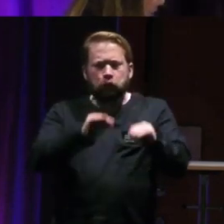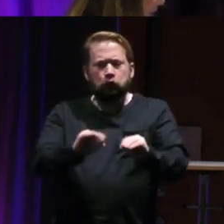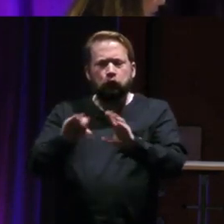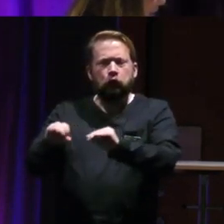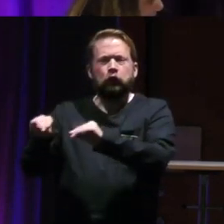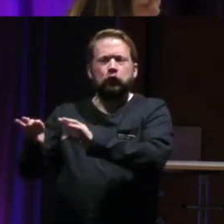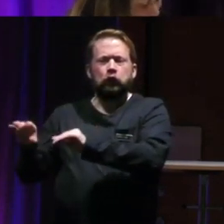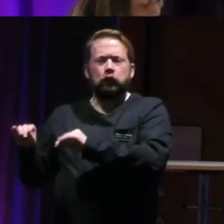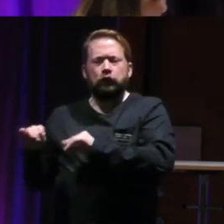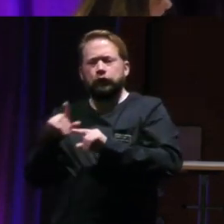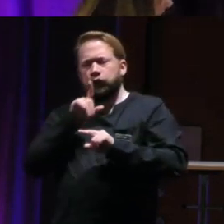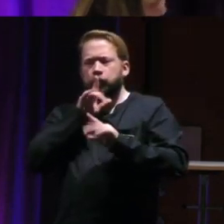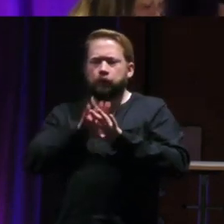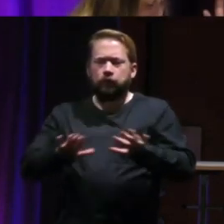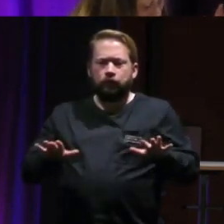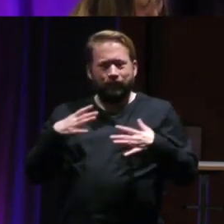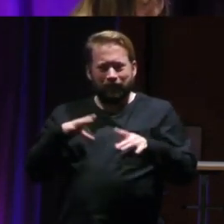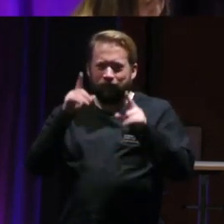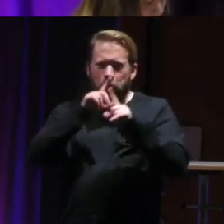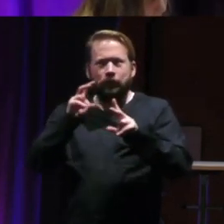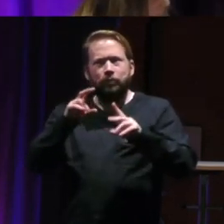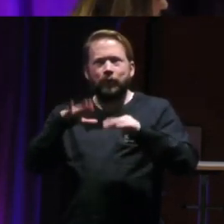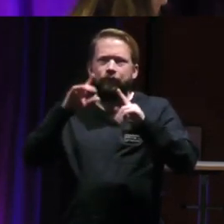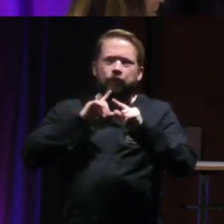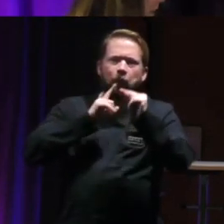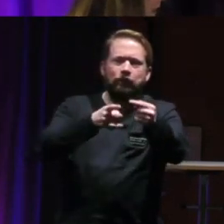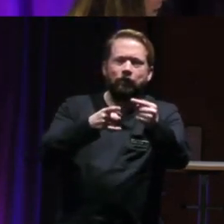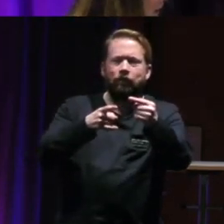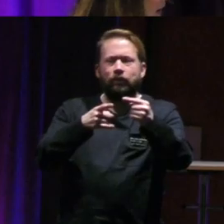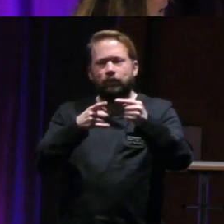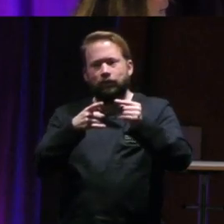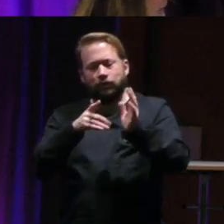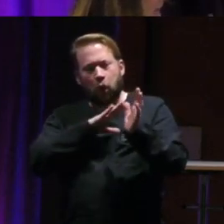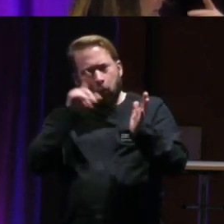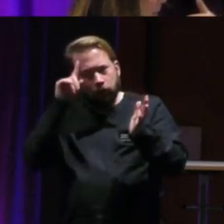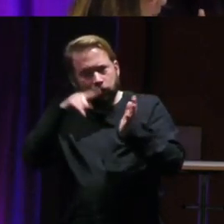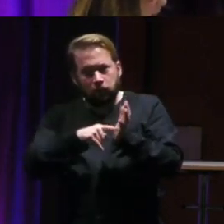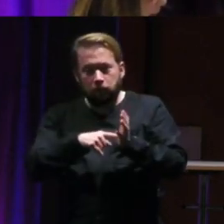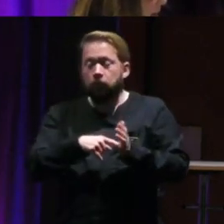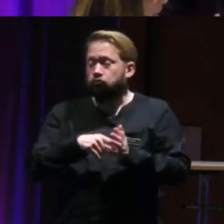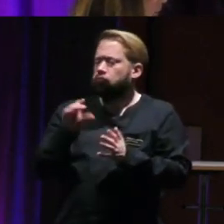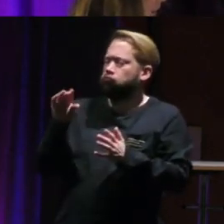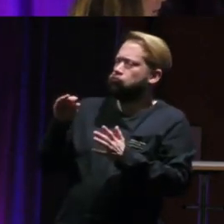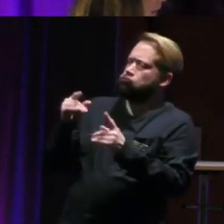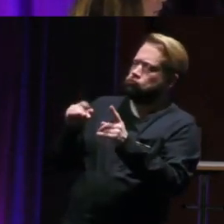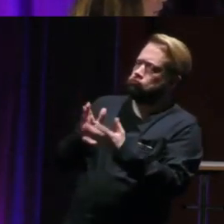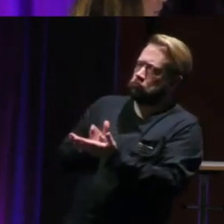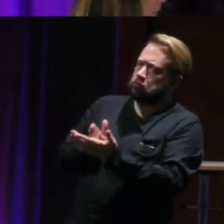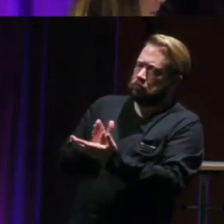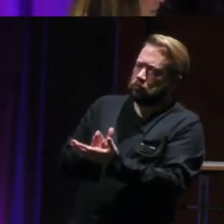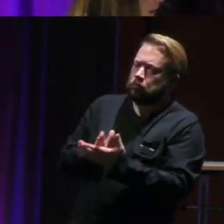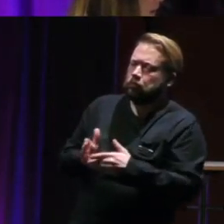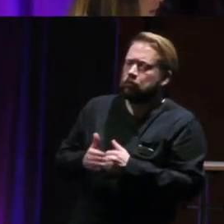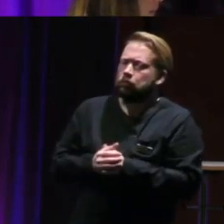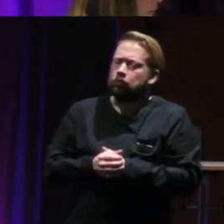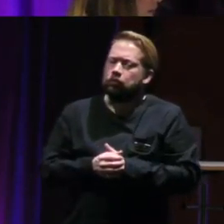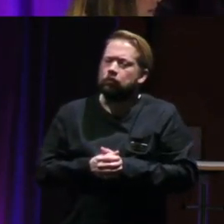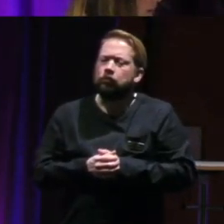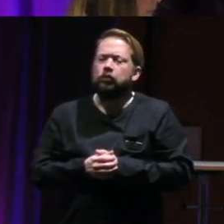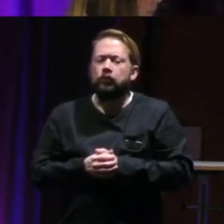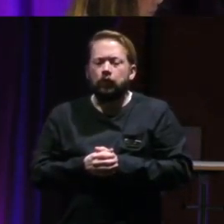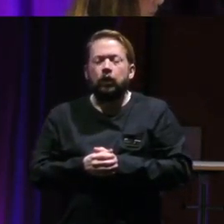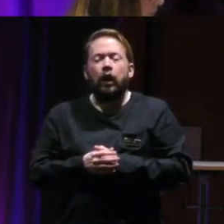speak their minds about the situation, and it makes it very simple. But what has also been brought to many people's attention